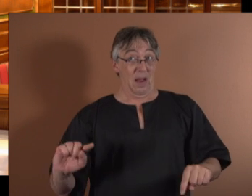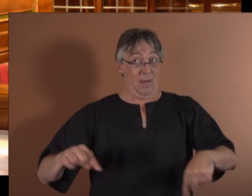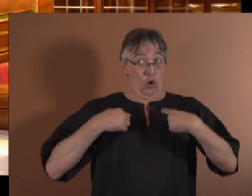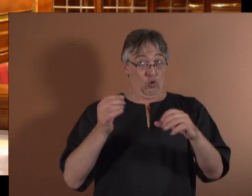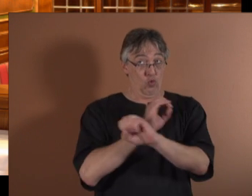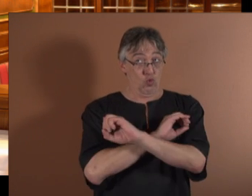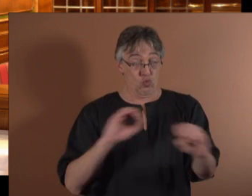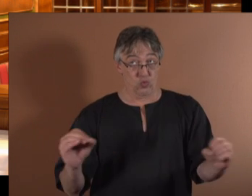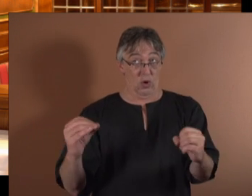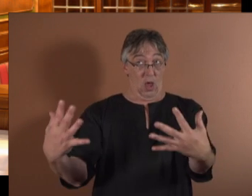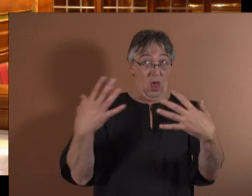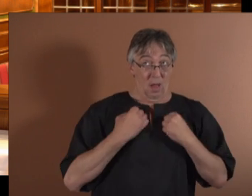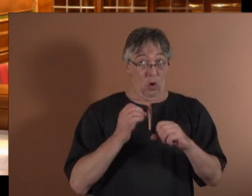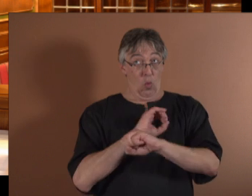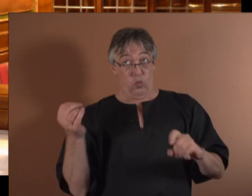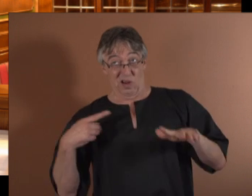parts intact.